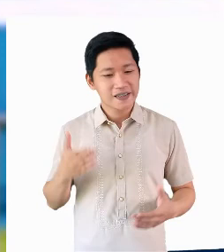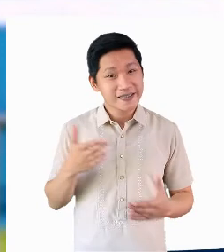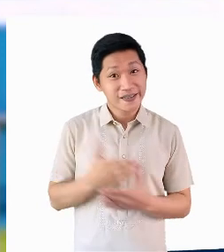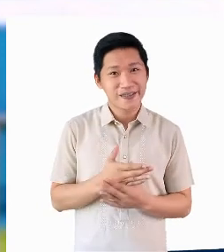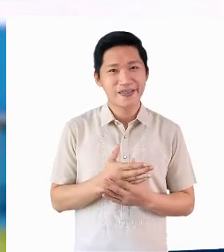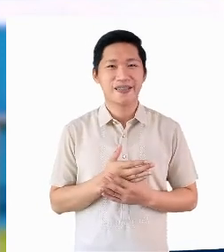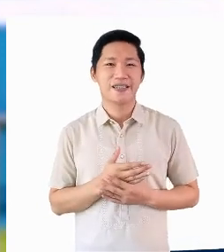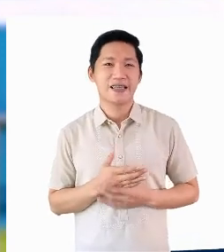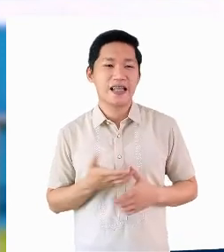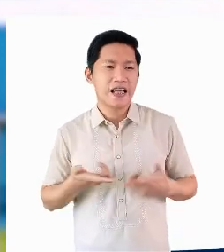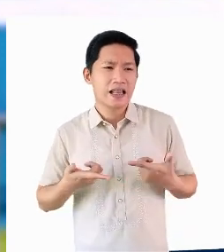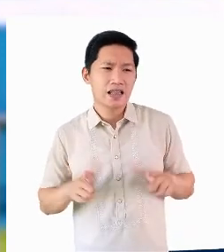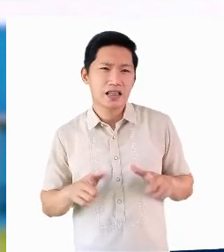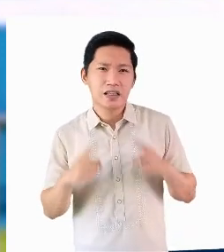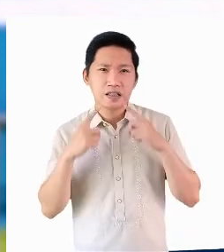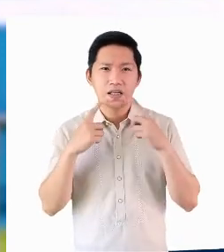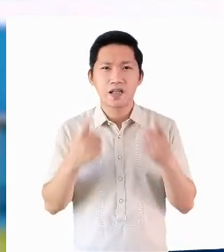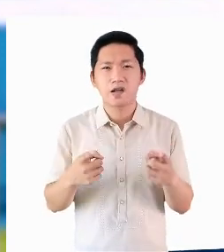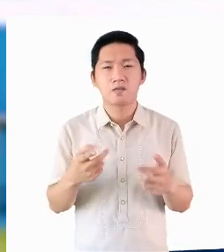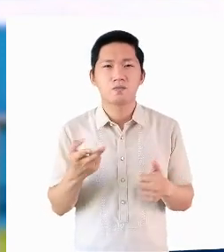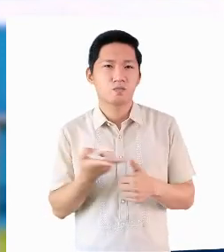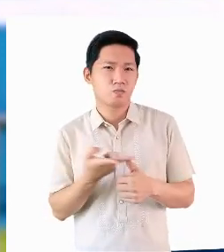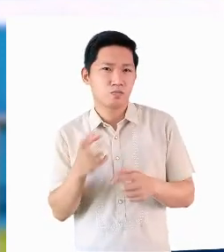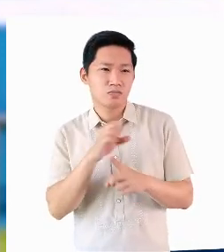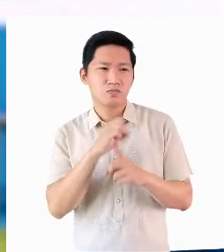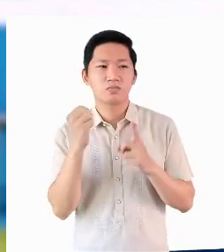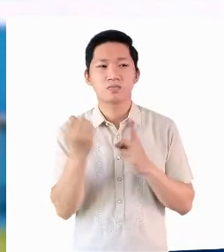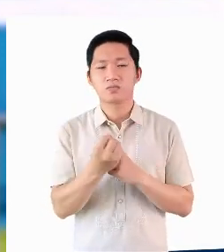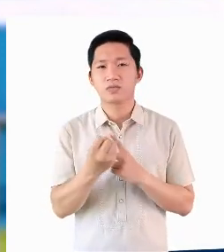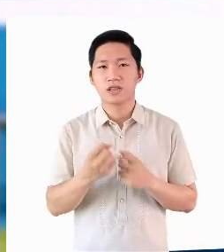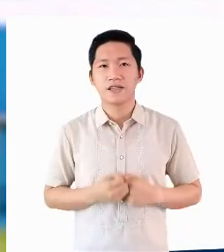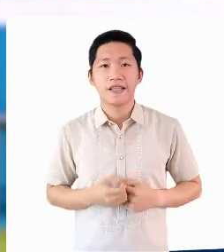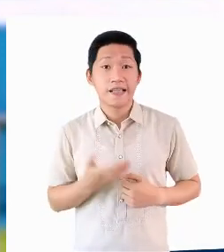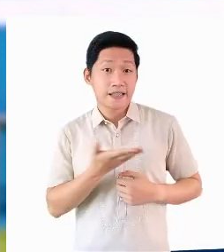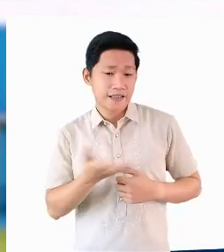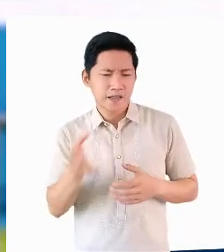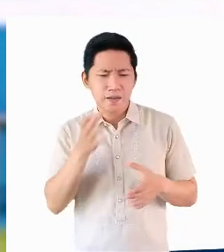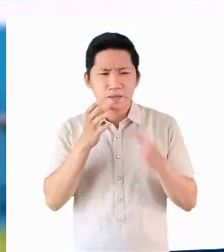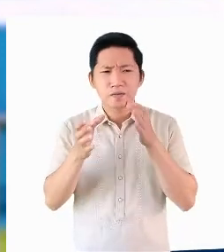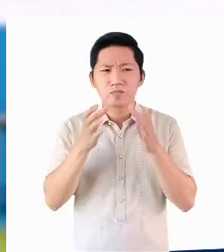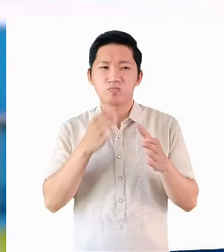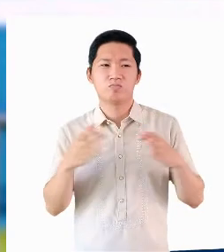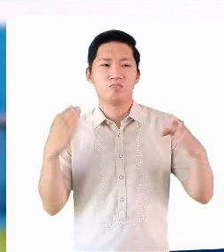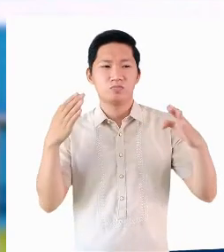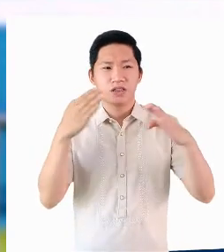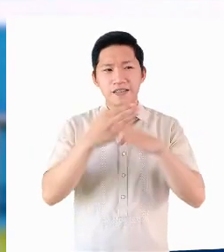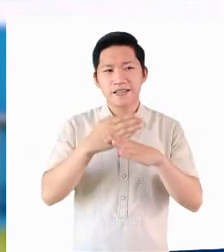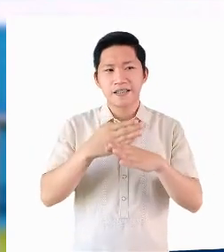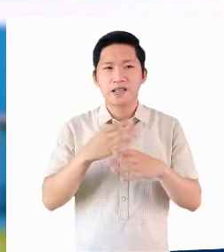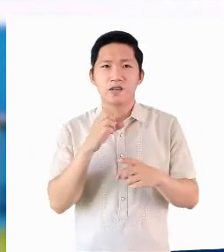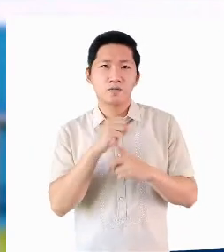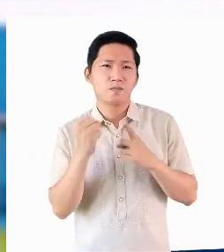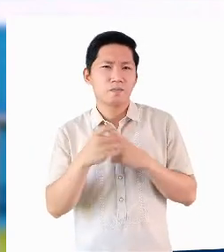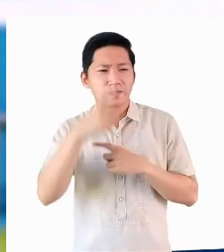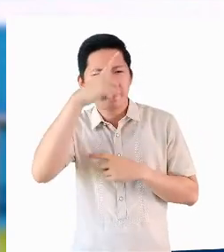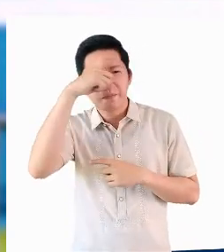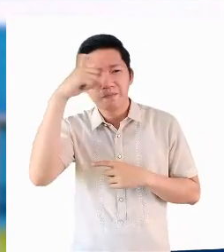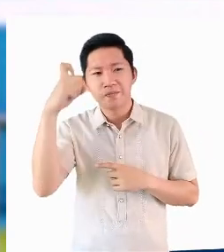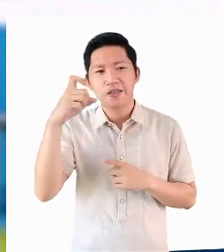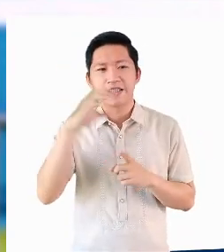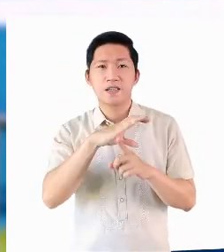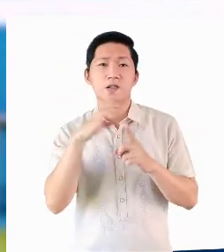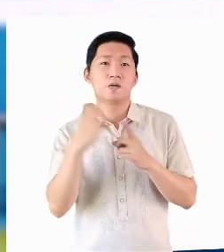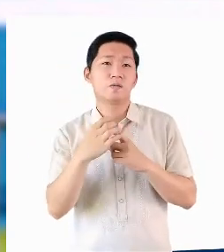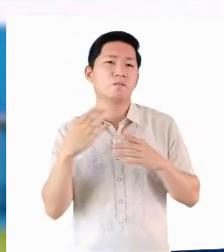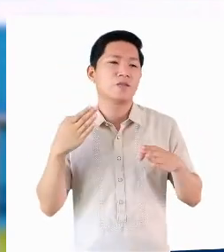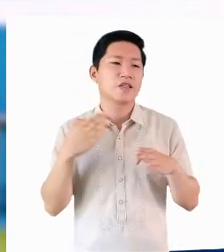Alright, let us answer the second situation. There is a communication breakdown in the situation because there is a